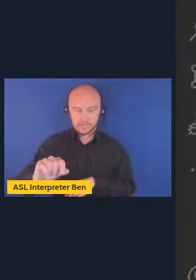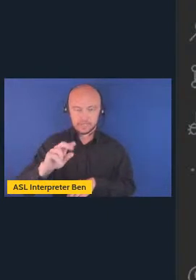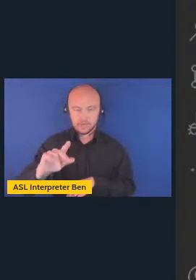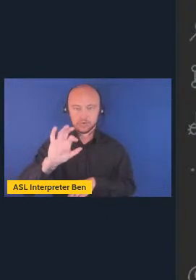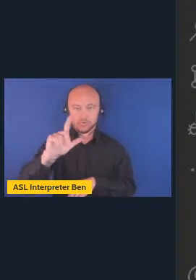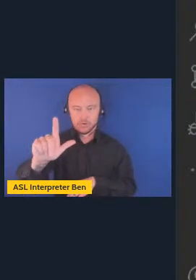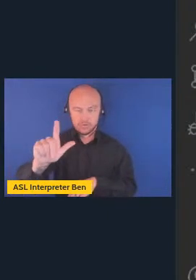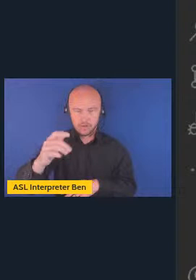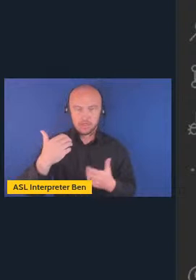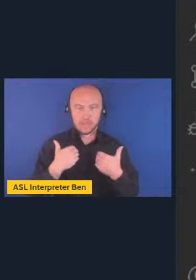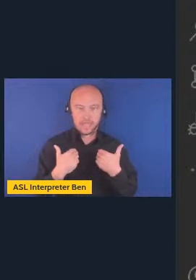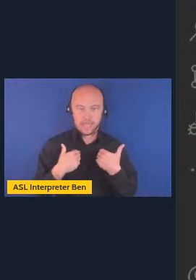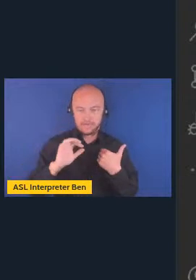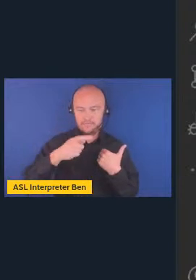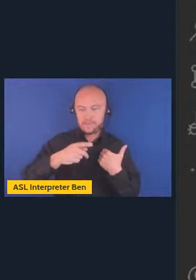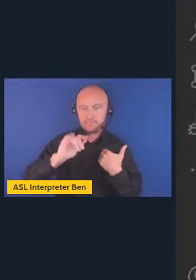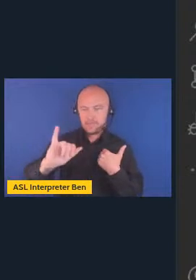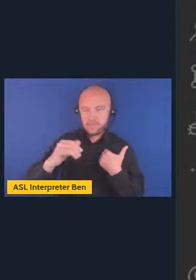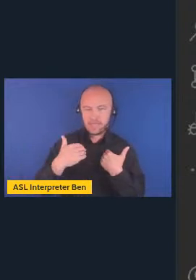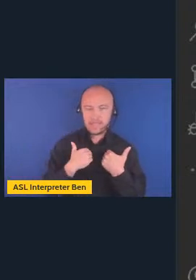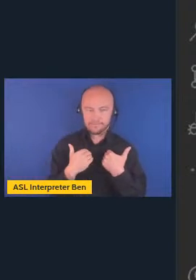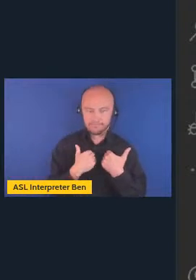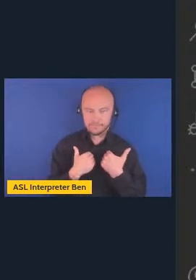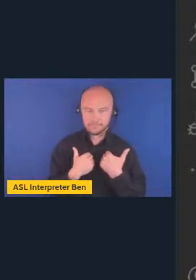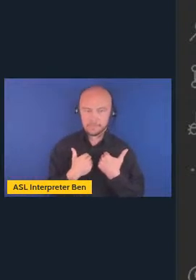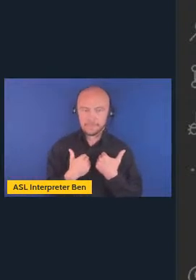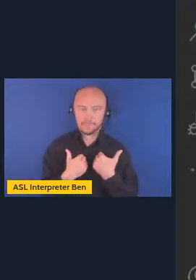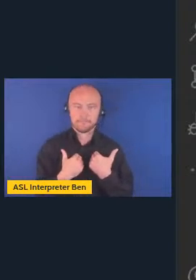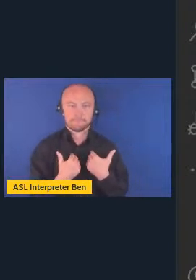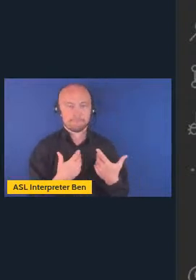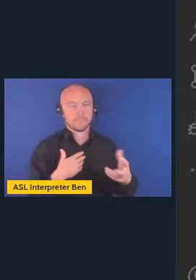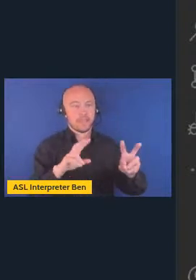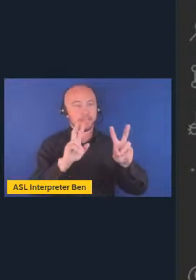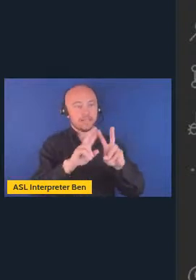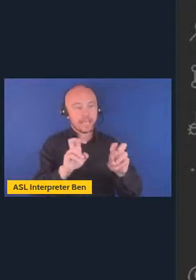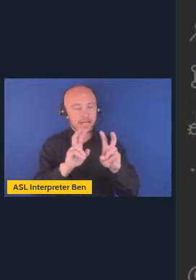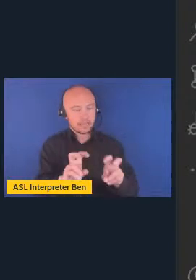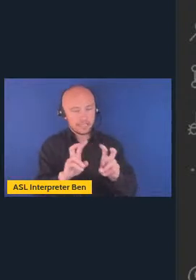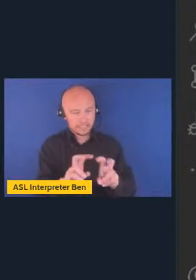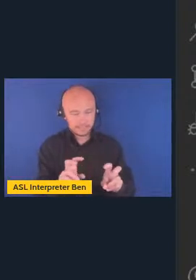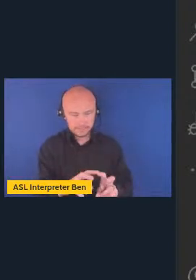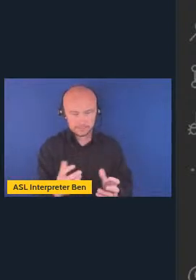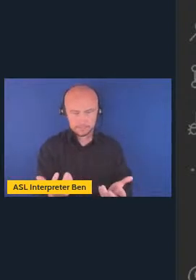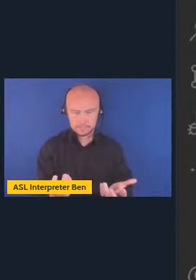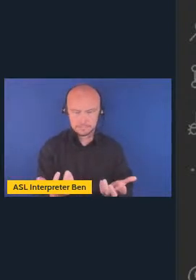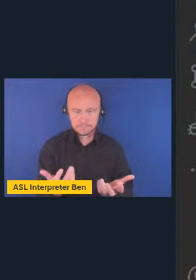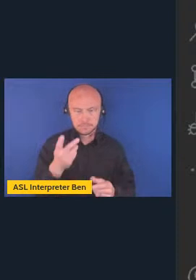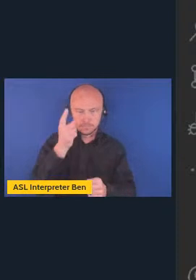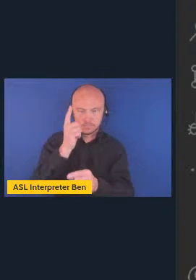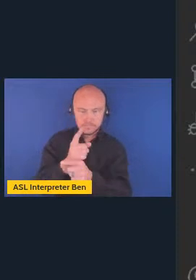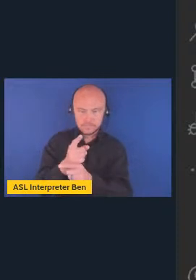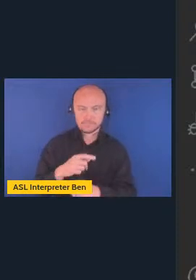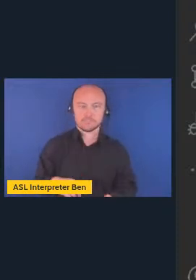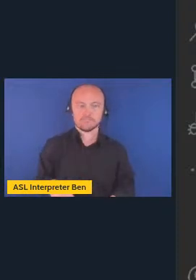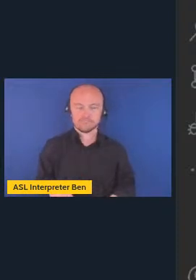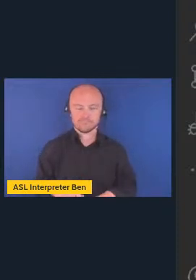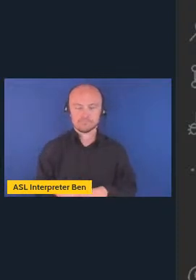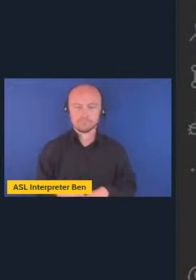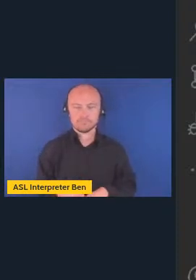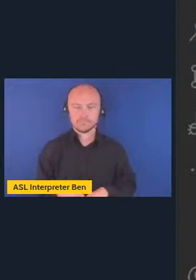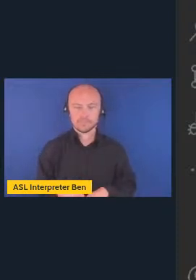api.url, I have the API URL, and I'm going to analytics, right?